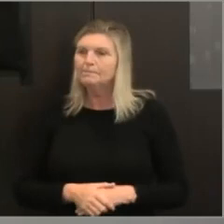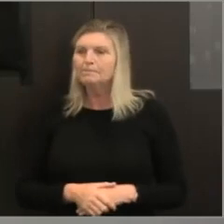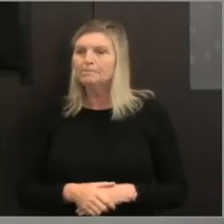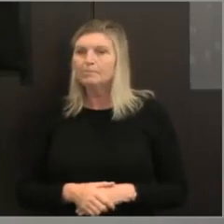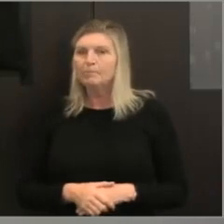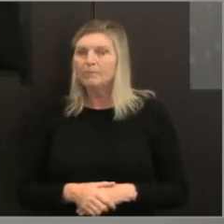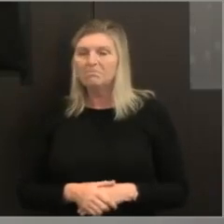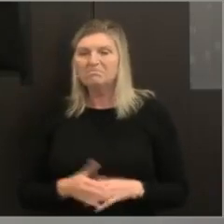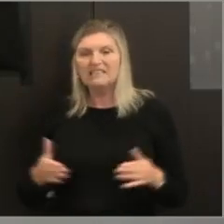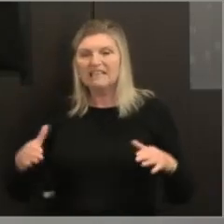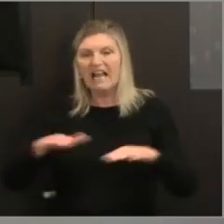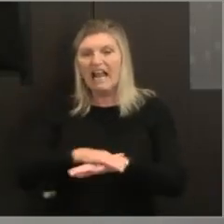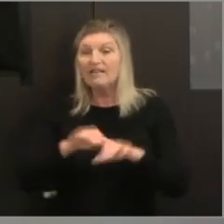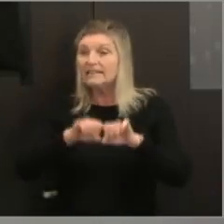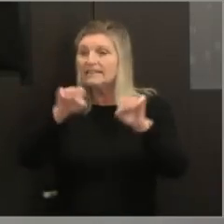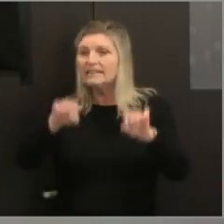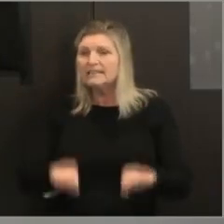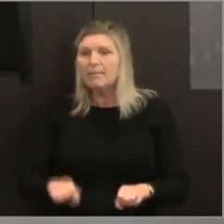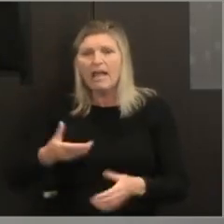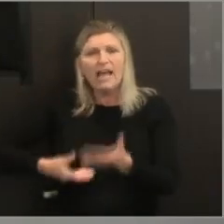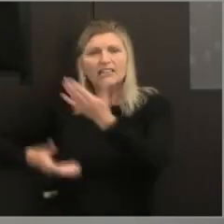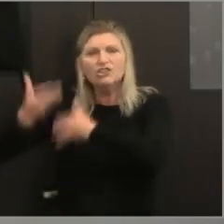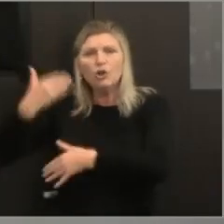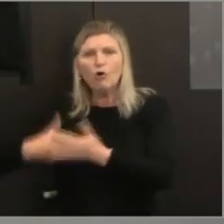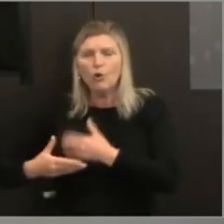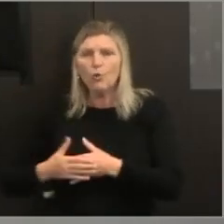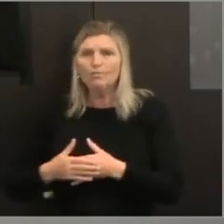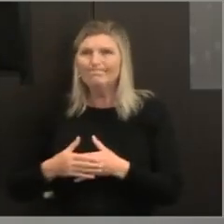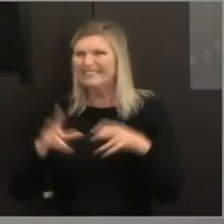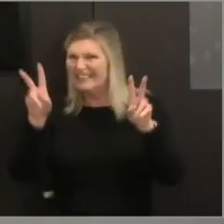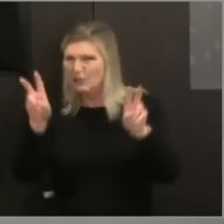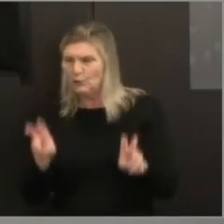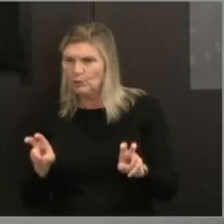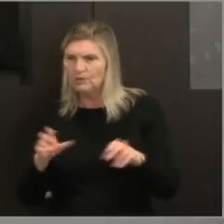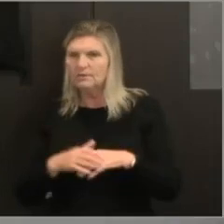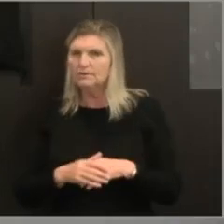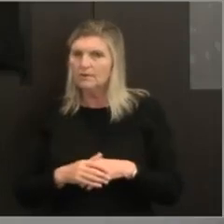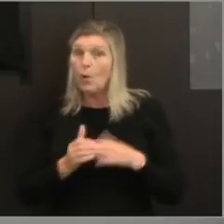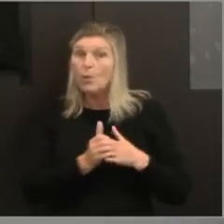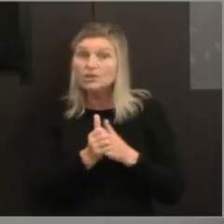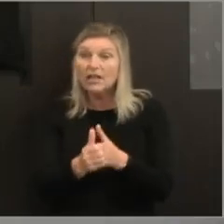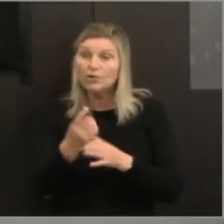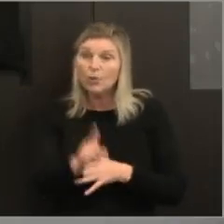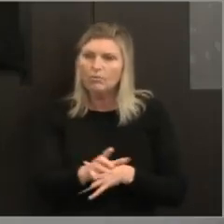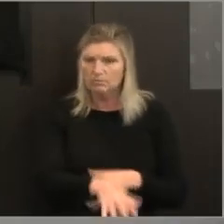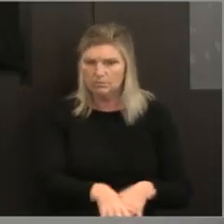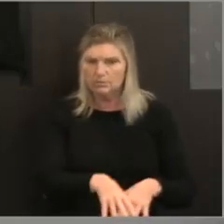they address the systemic and historical issues which led to the uplift and abuse